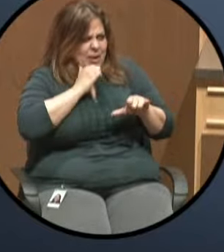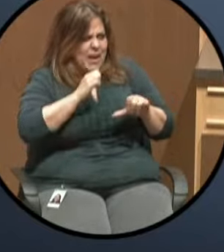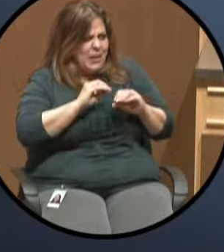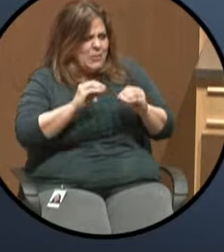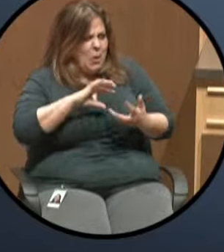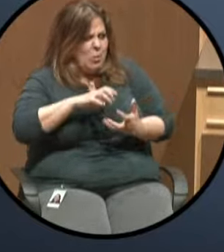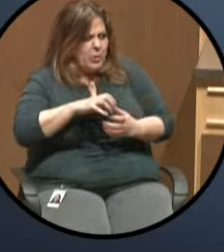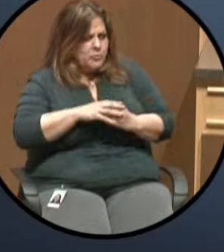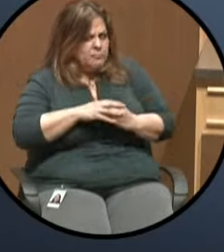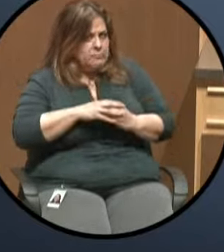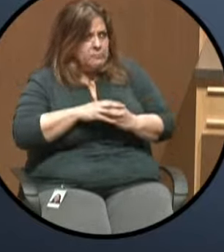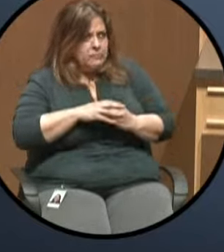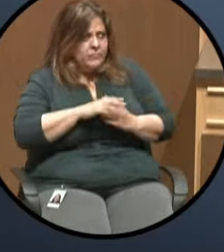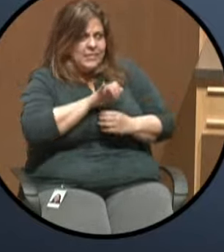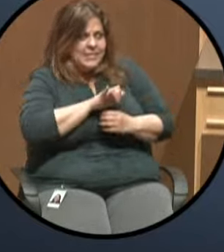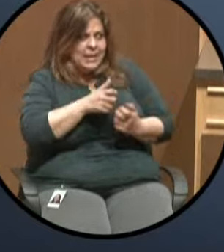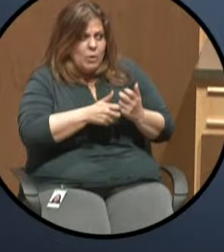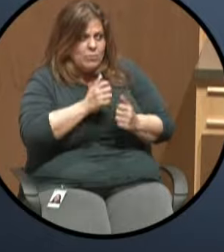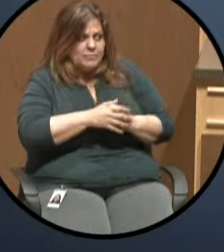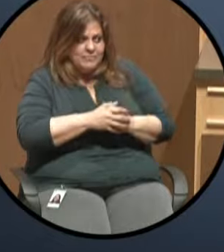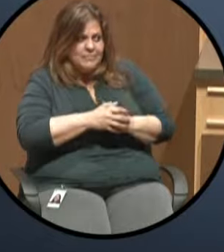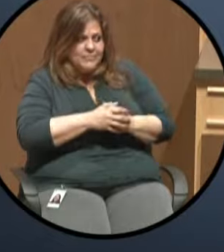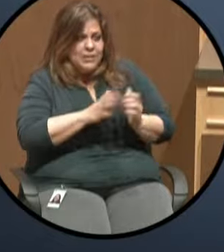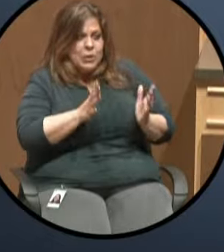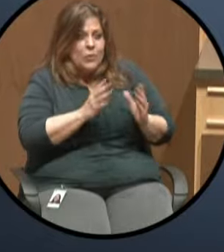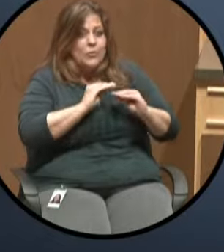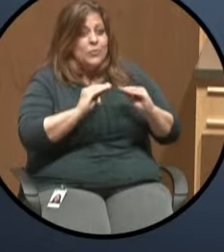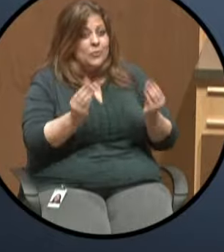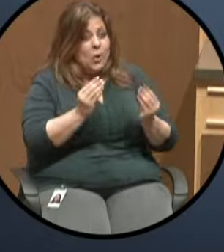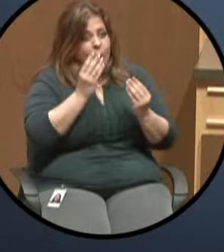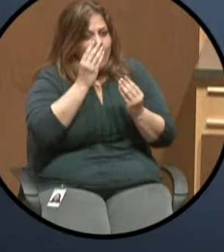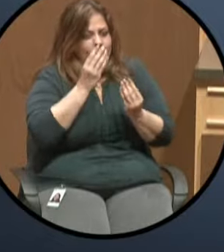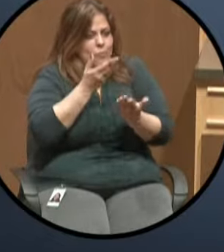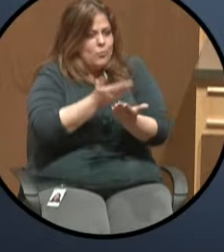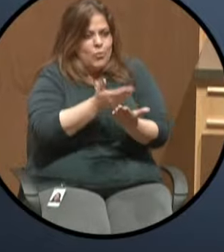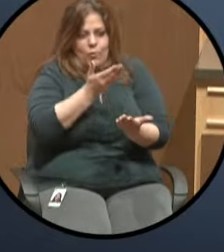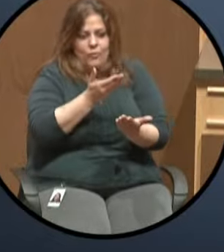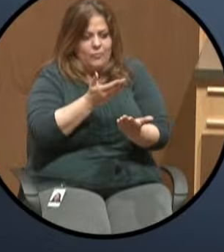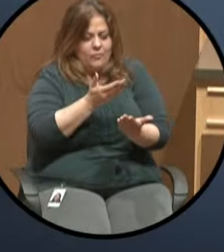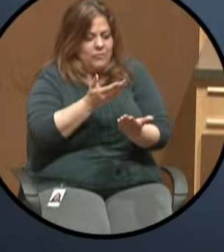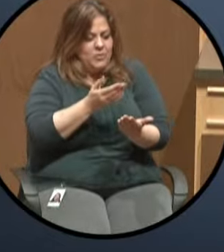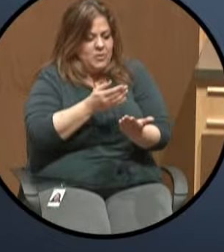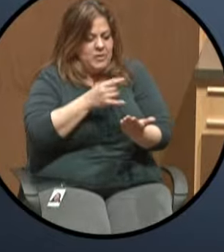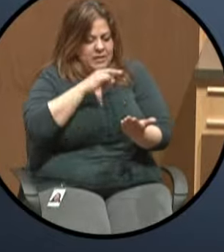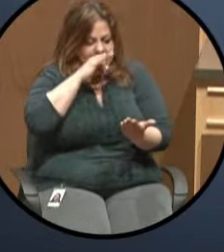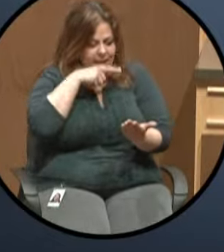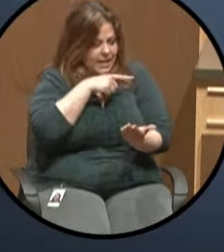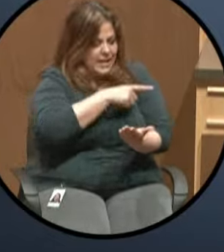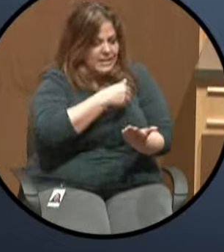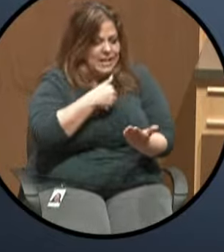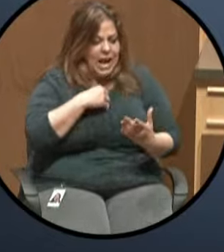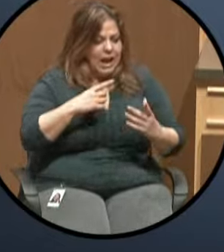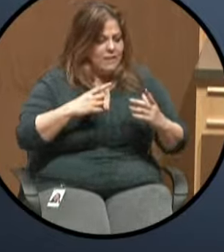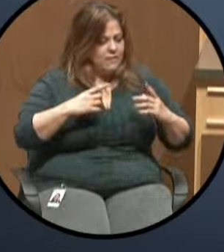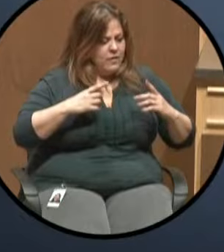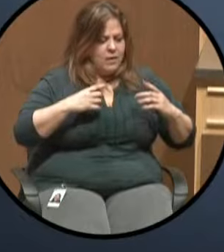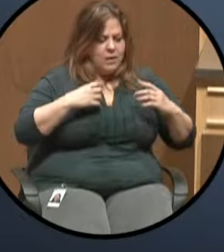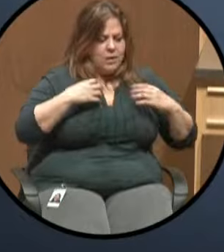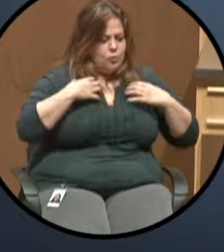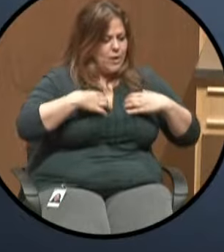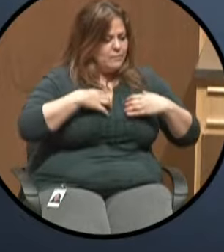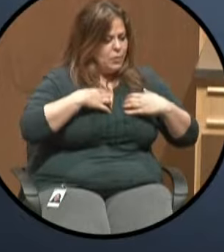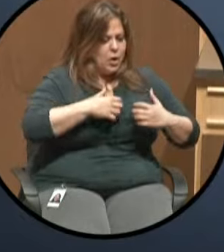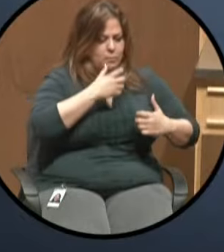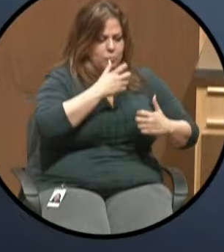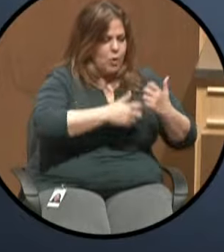that. There is no data that really suggests that children suffer any kind of respiratory consequences of mask